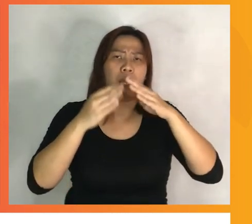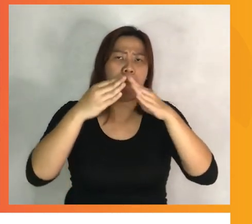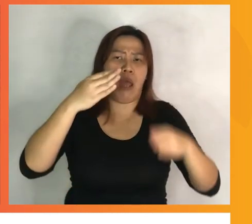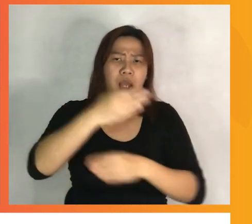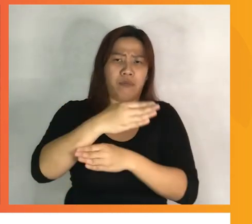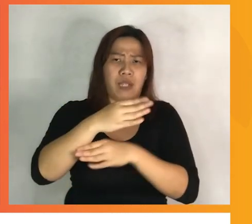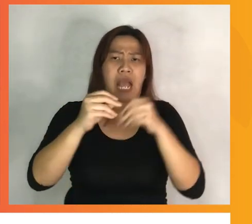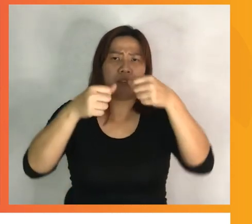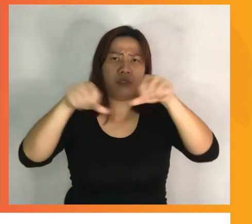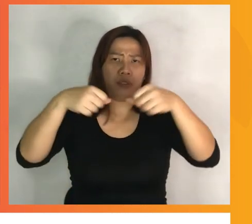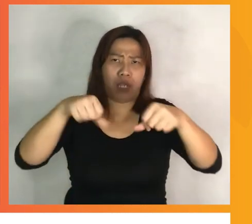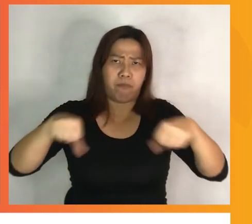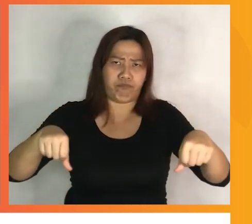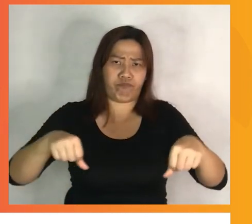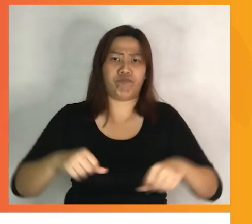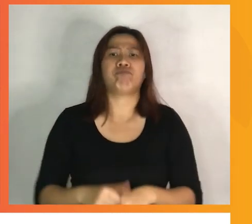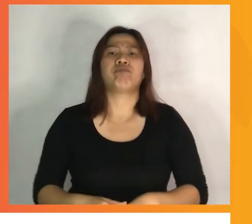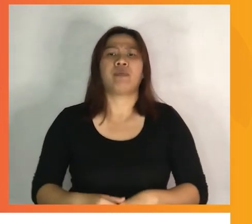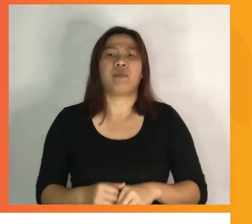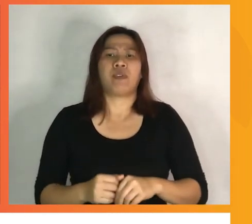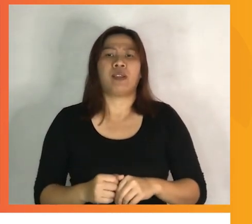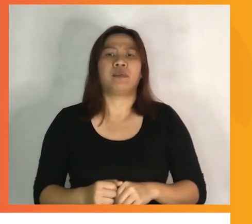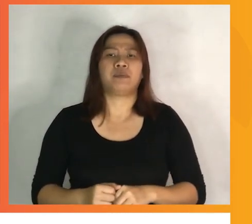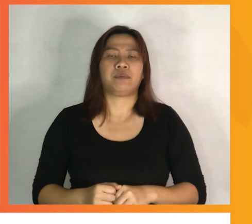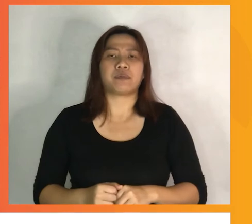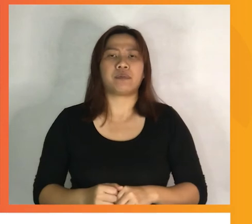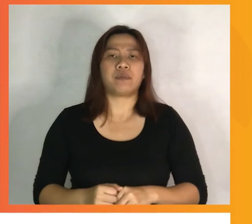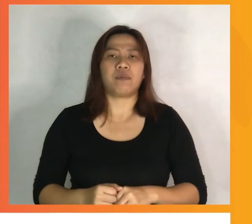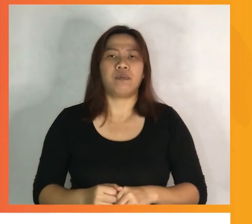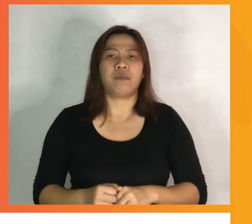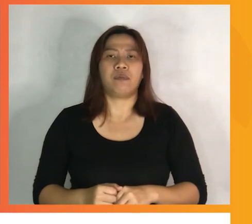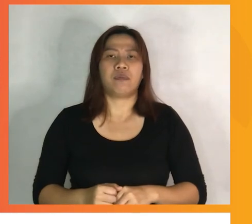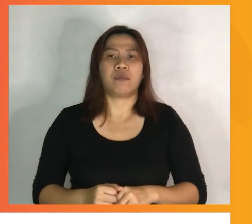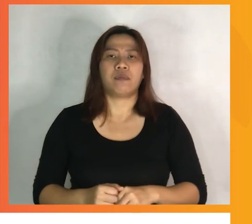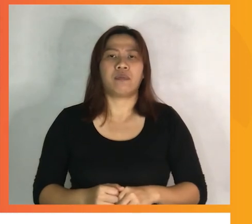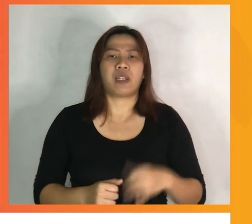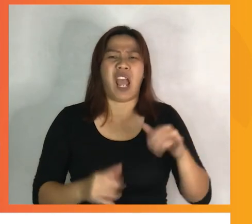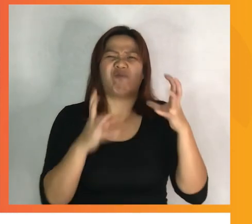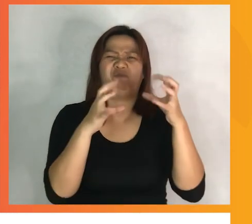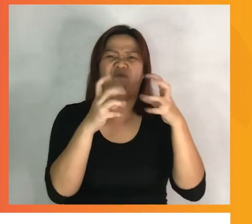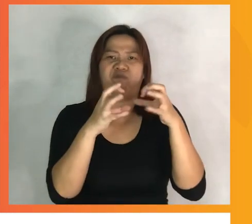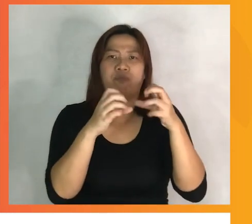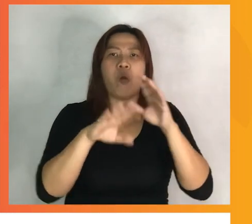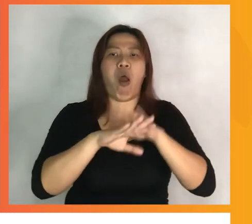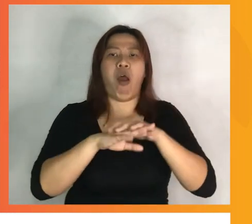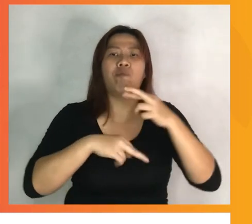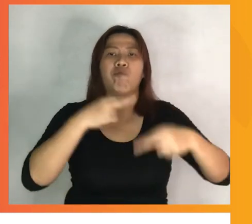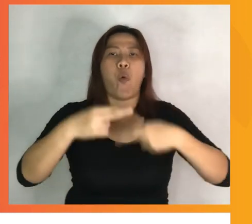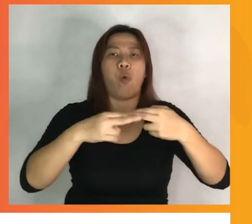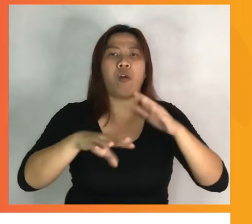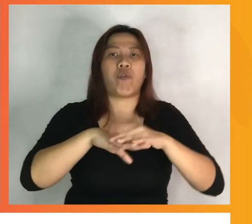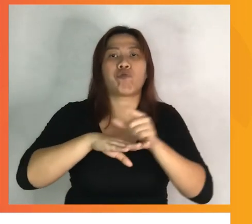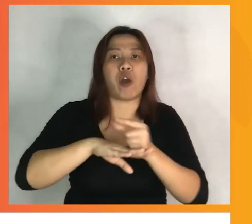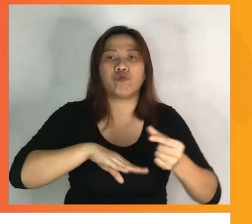by placing it in a plastic bag and securing with tape. The ball crackles when it rolls